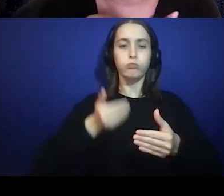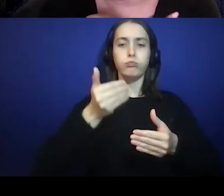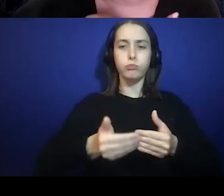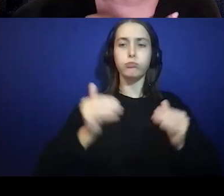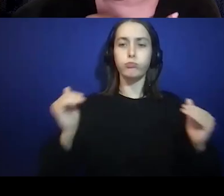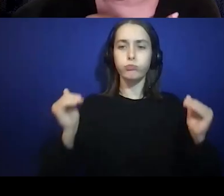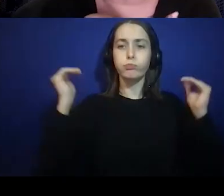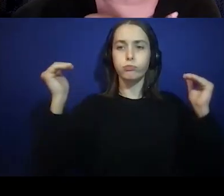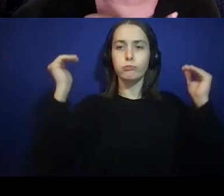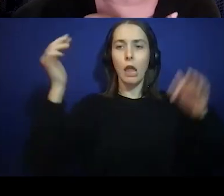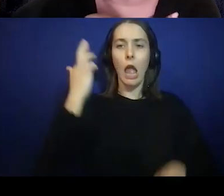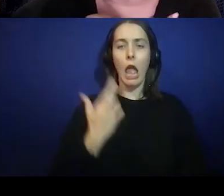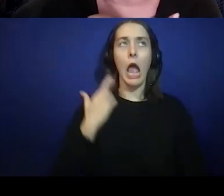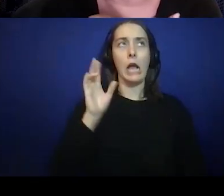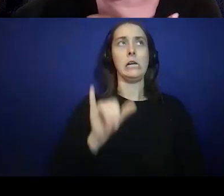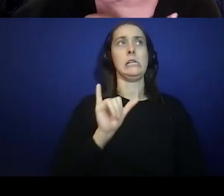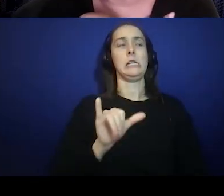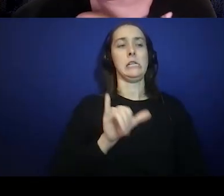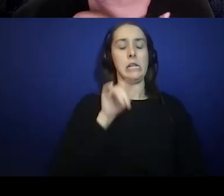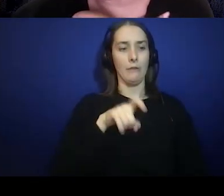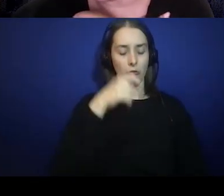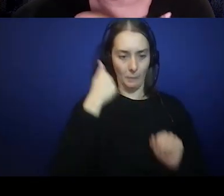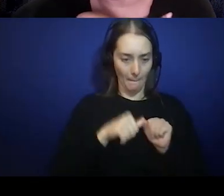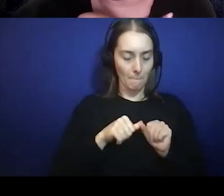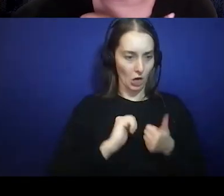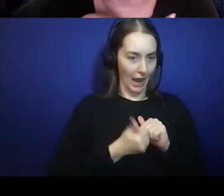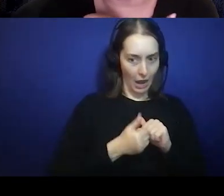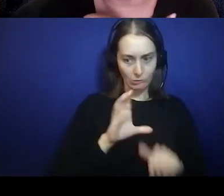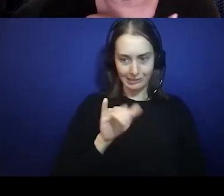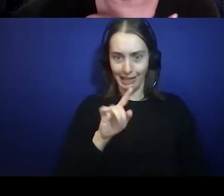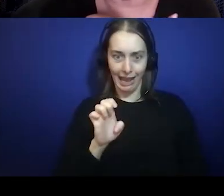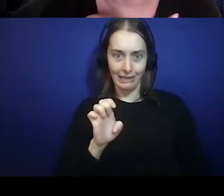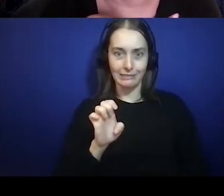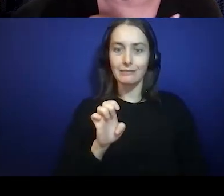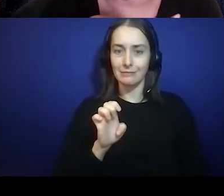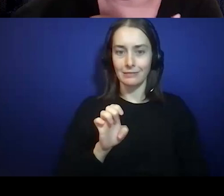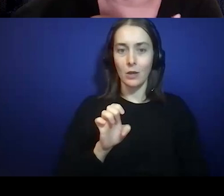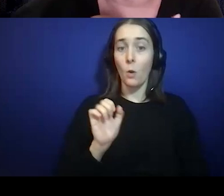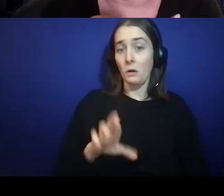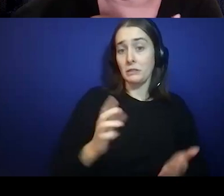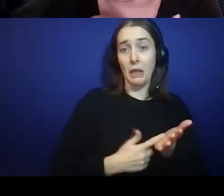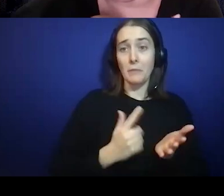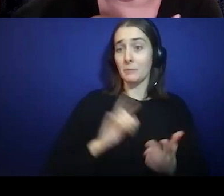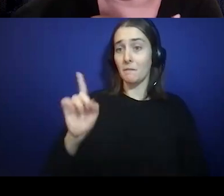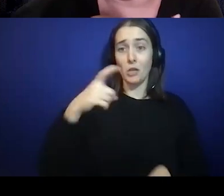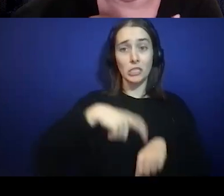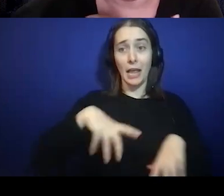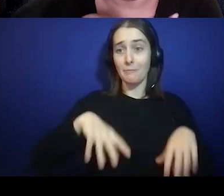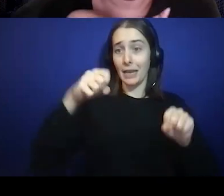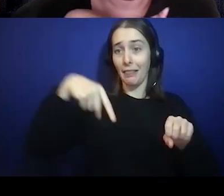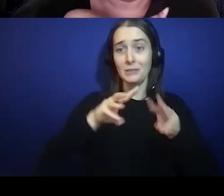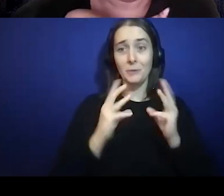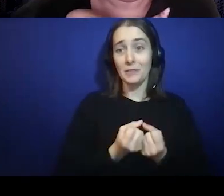courses that they may need a refresher or sometimes a first-time course with this. So whatever your answer, no